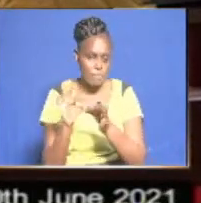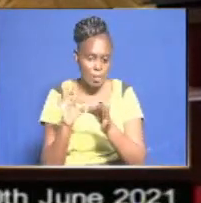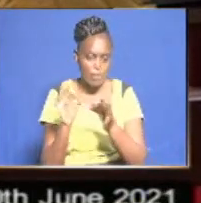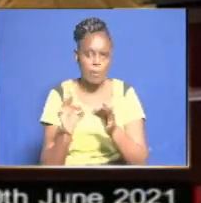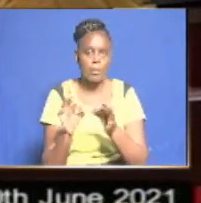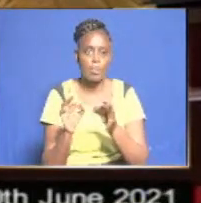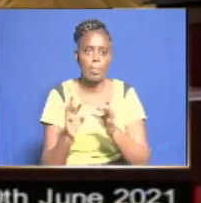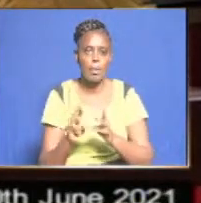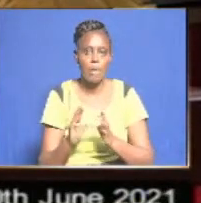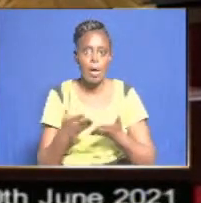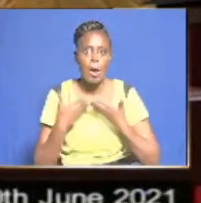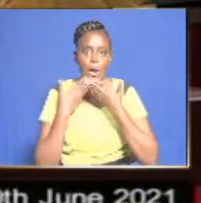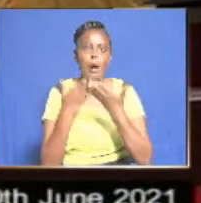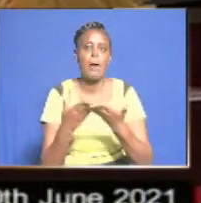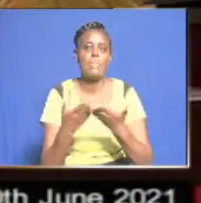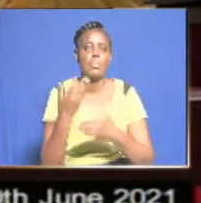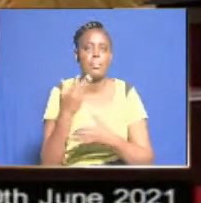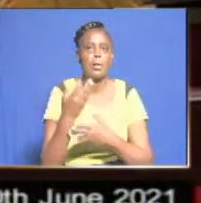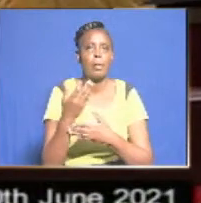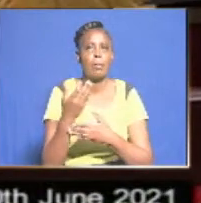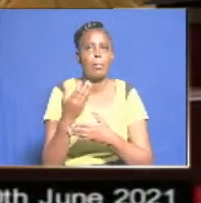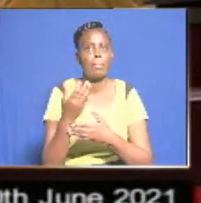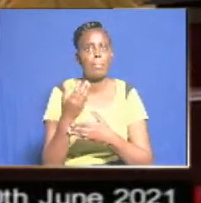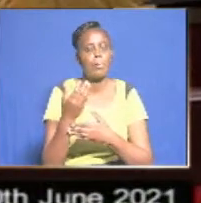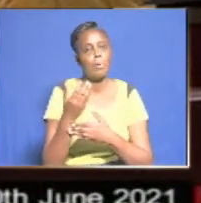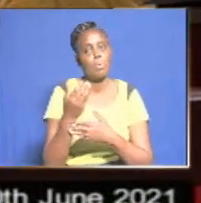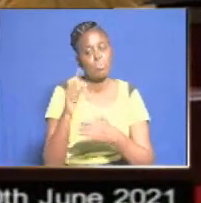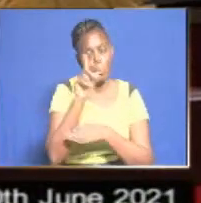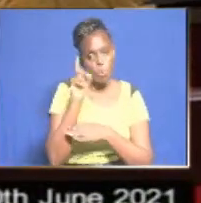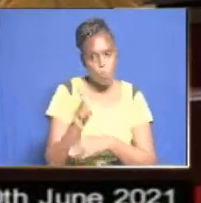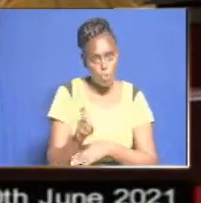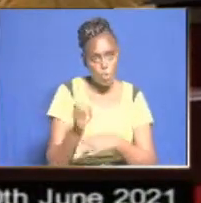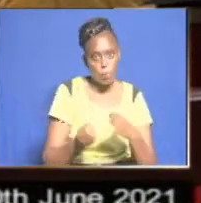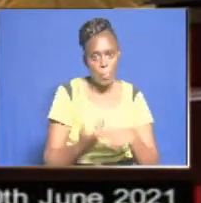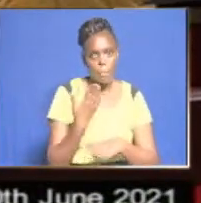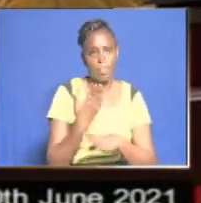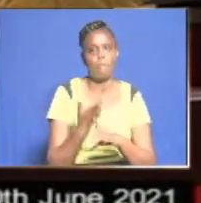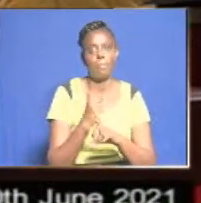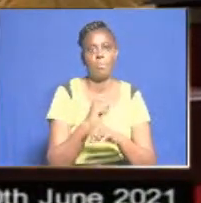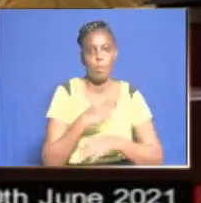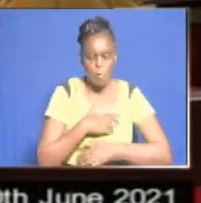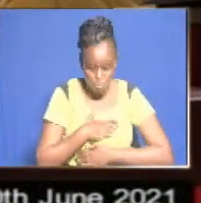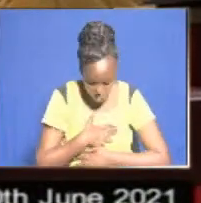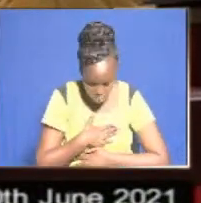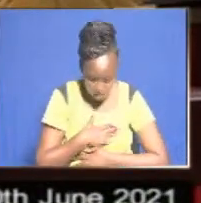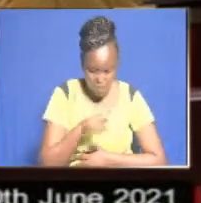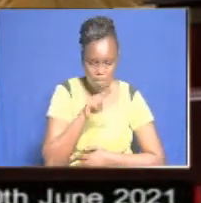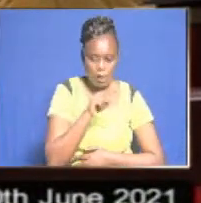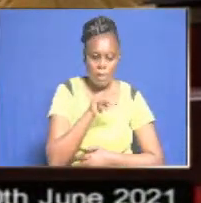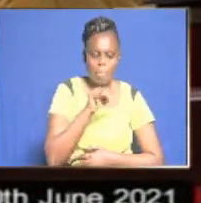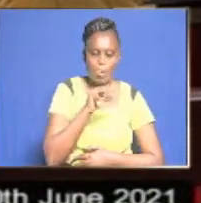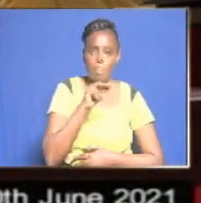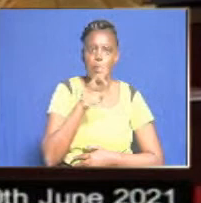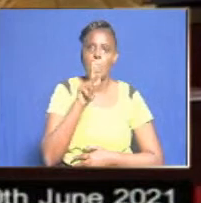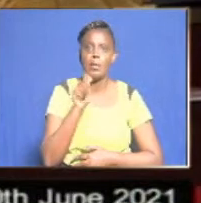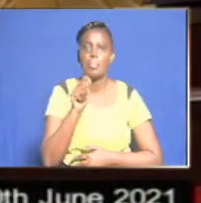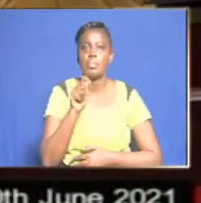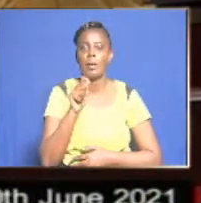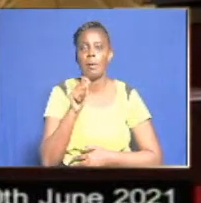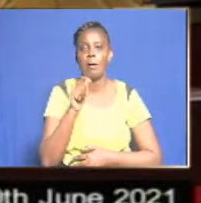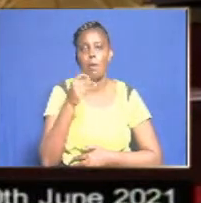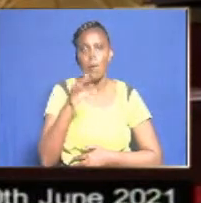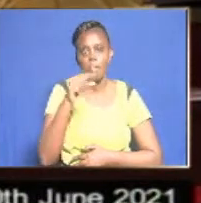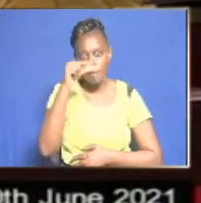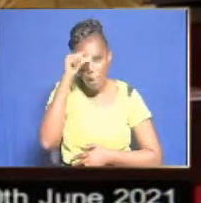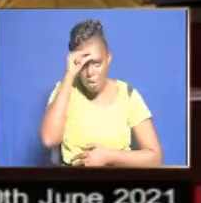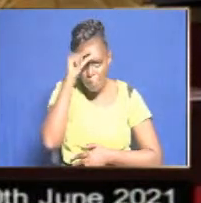response as to whether or not, in respect to the question raised by the Honorable Nyamita, whether the state did